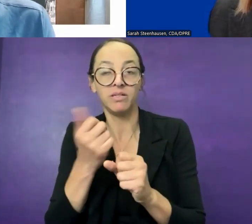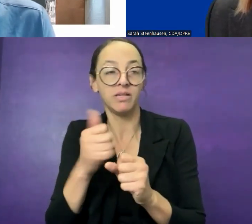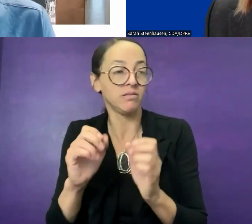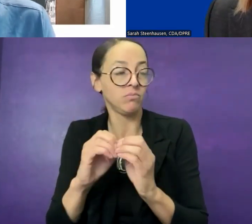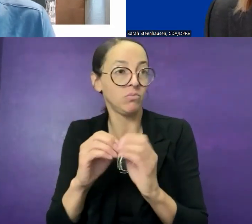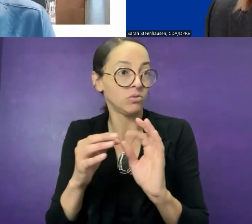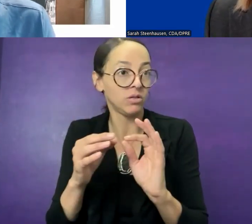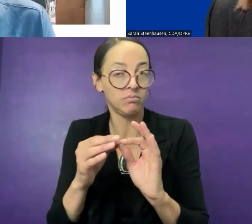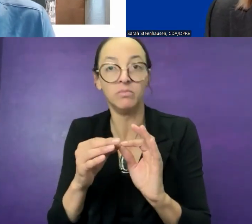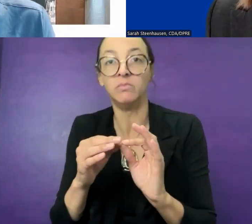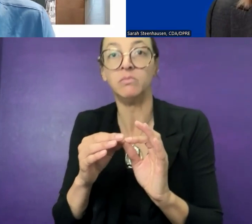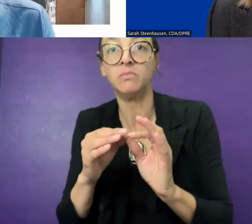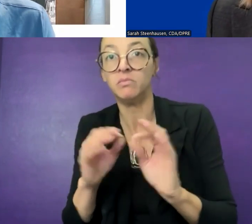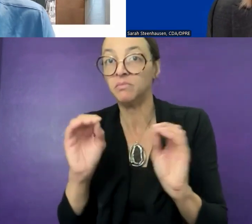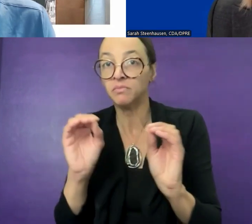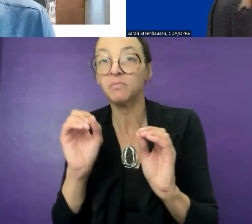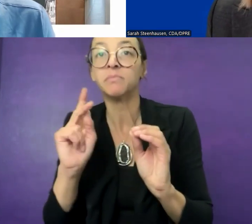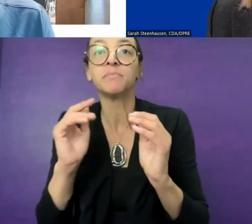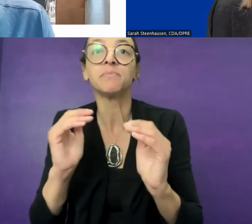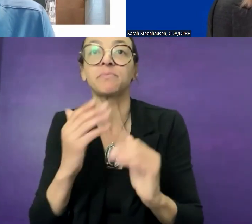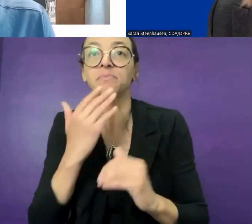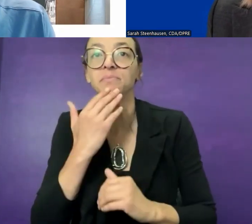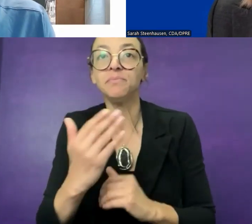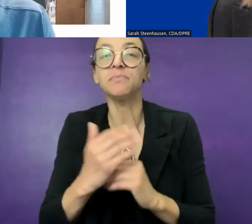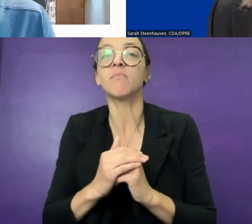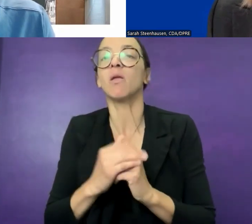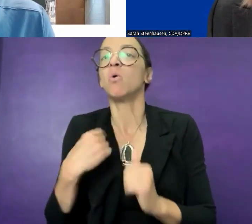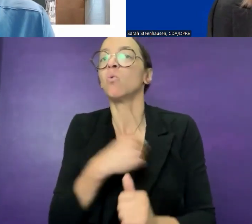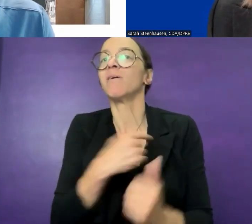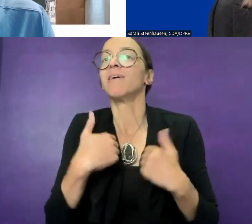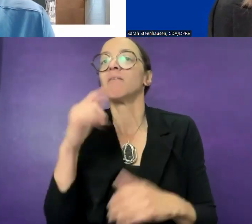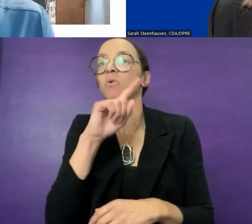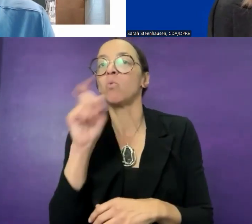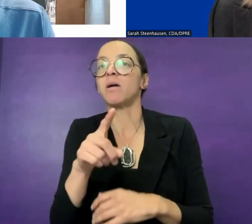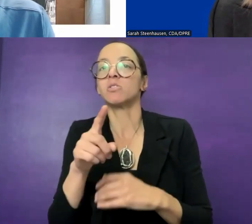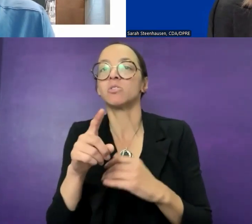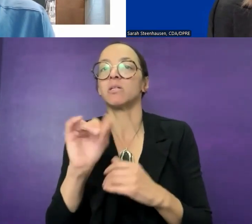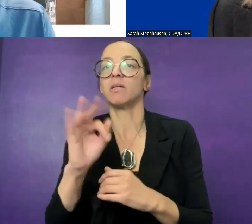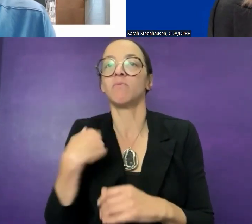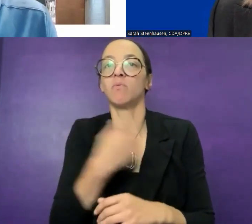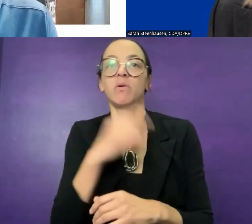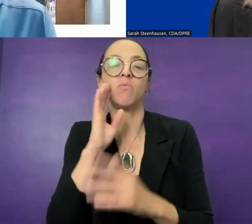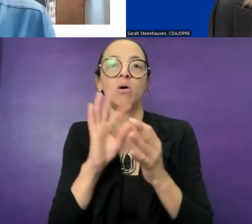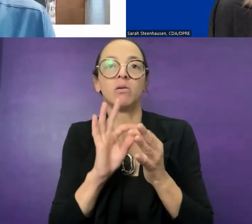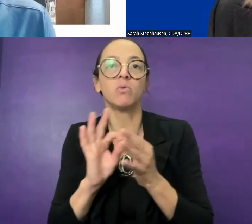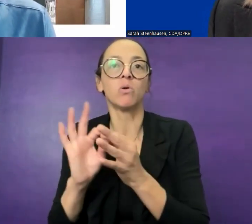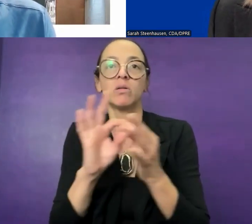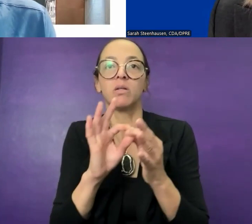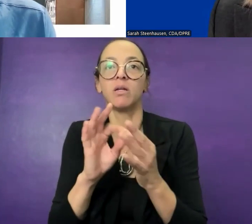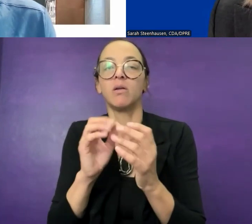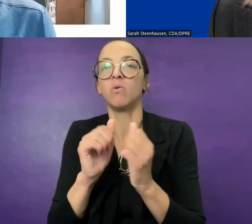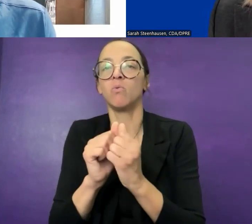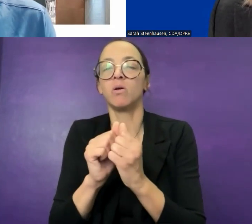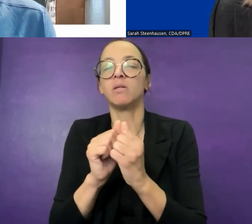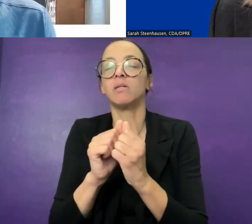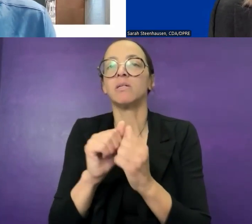And then there's a question about whether we will be coordinating with ACL grantees that are working on financial security for